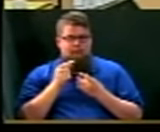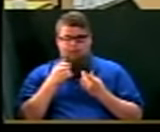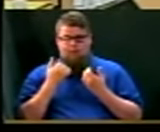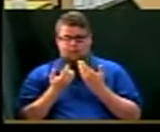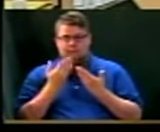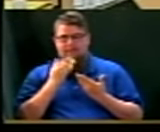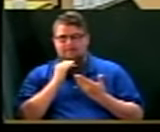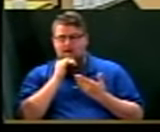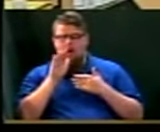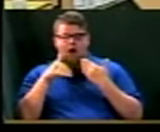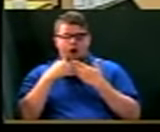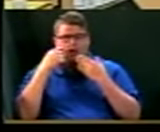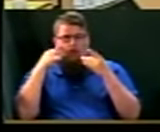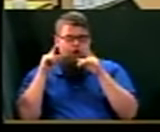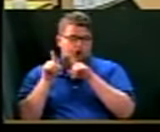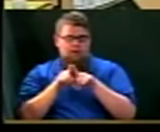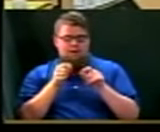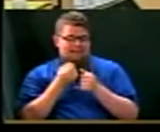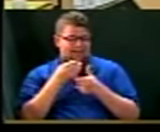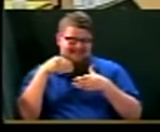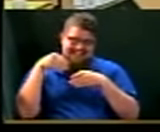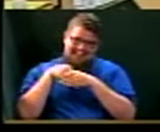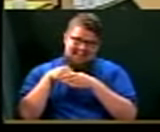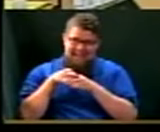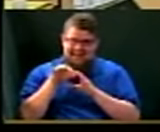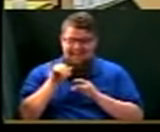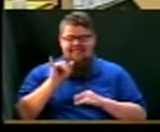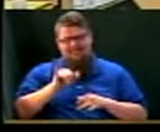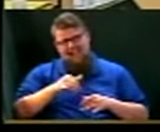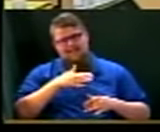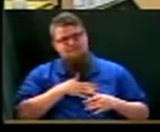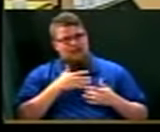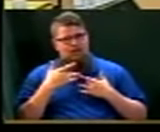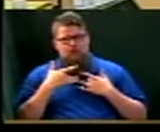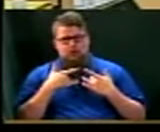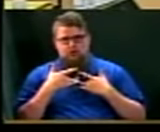with everything in it. That's my concern.